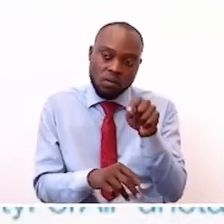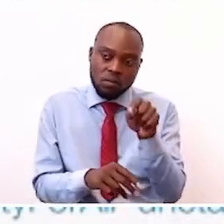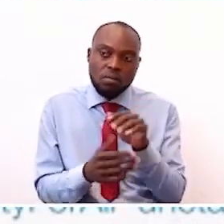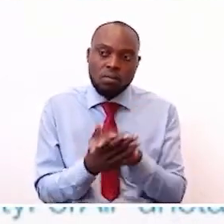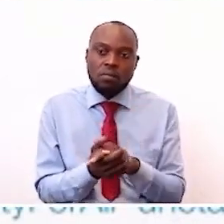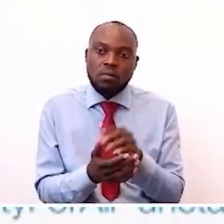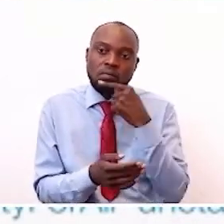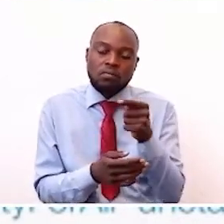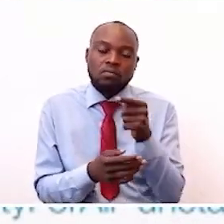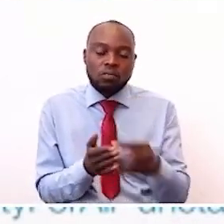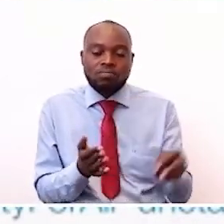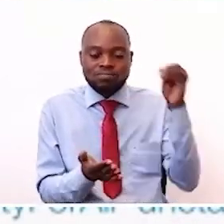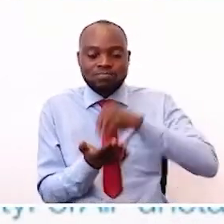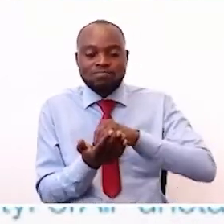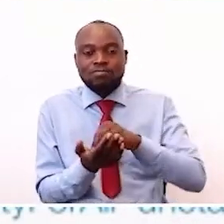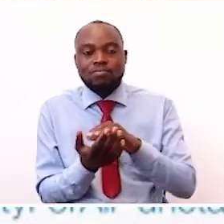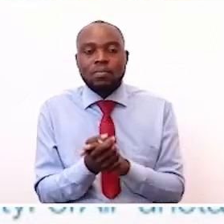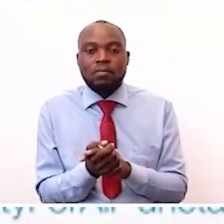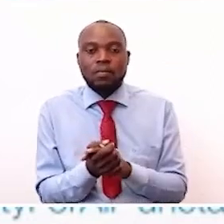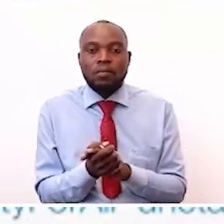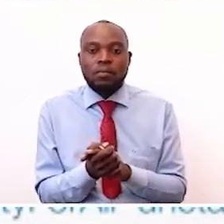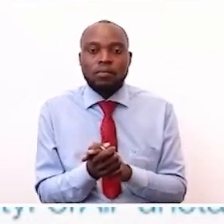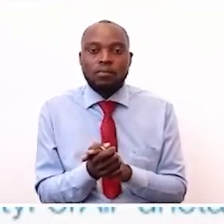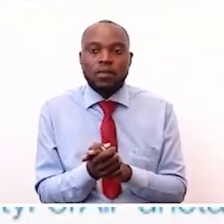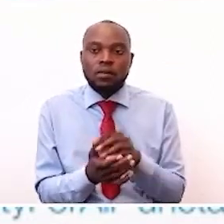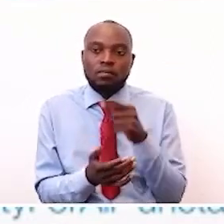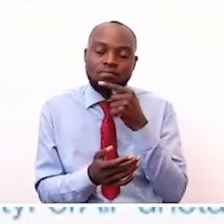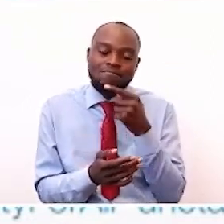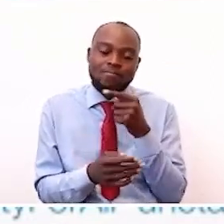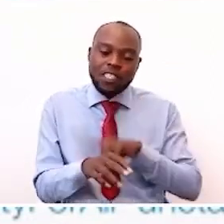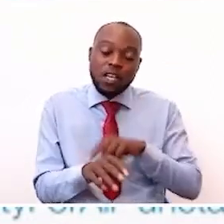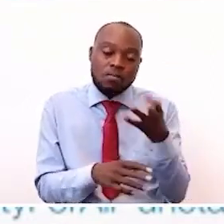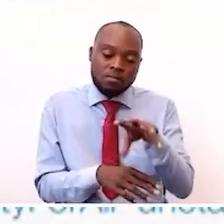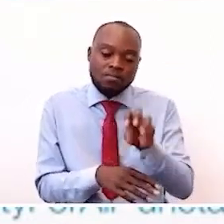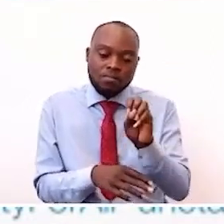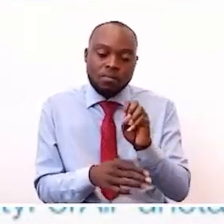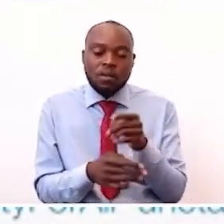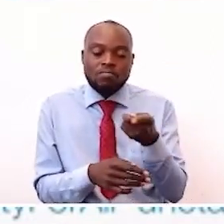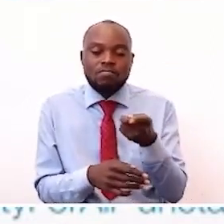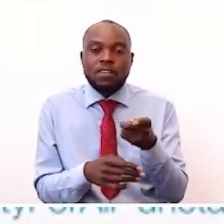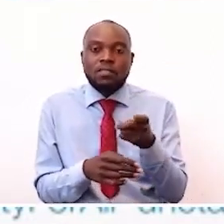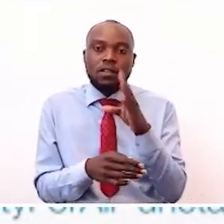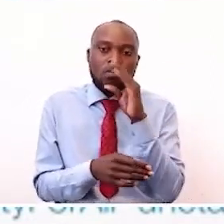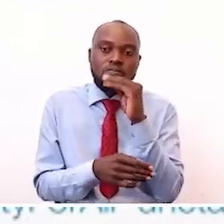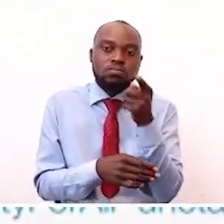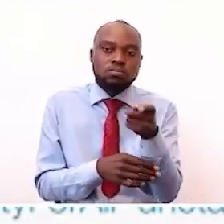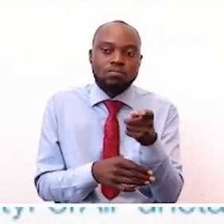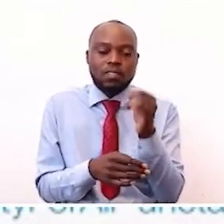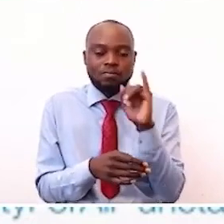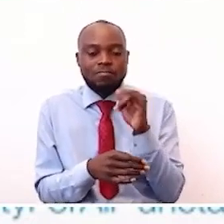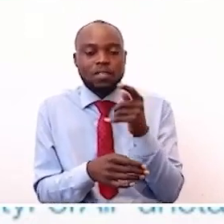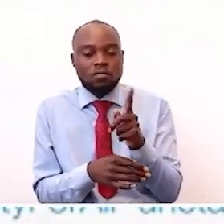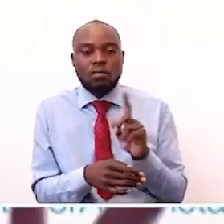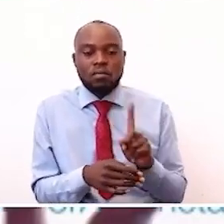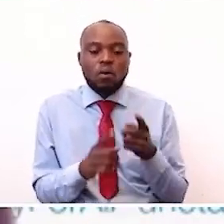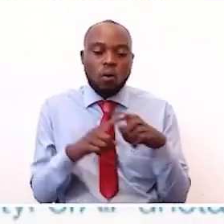is increasingly saying, when we talk about a financing gap, please let's not just talk about the SDGs. Let's